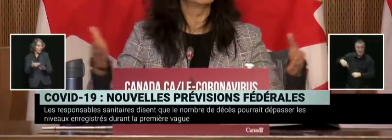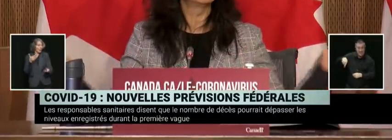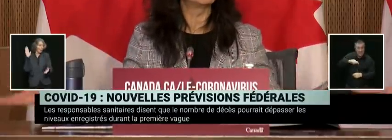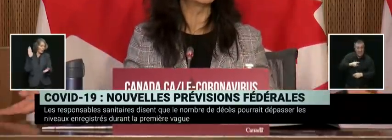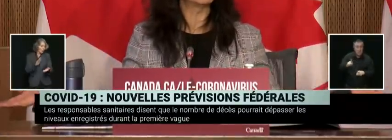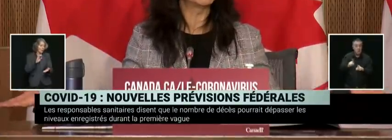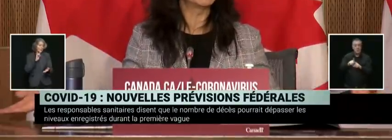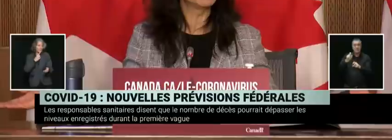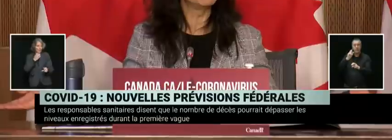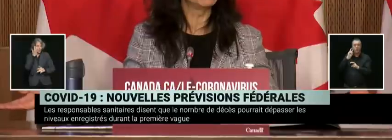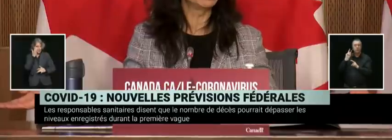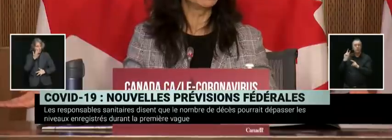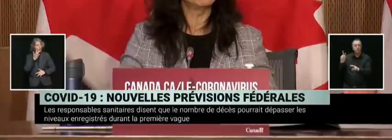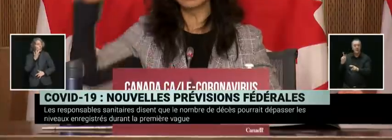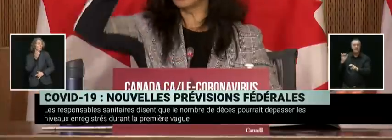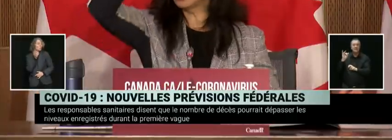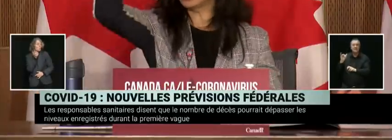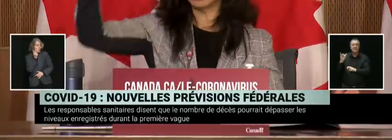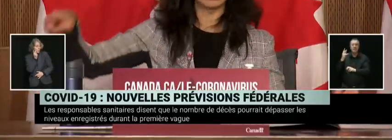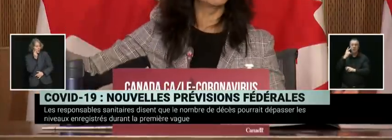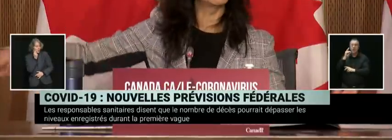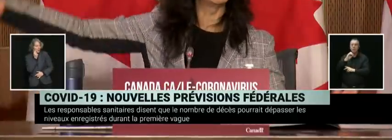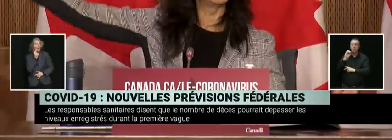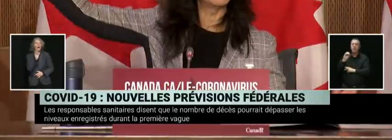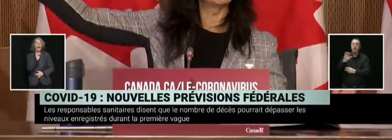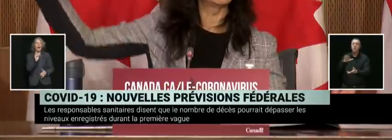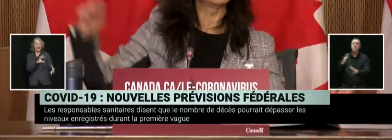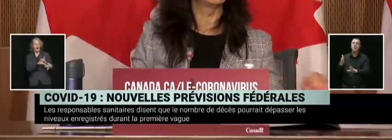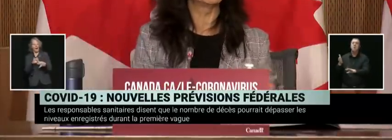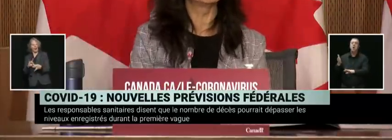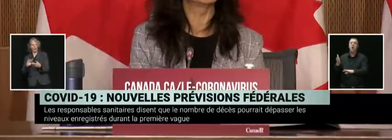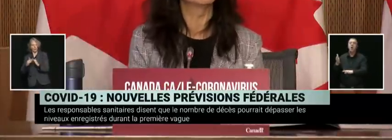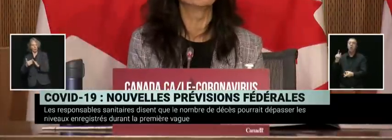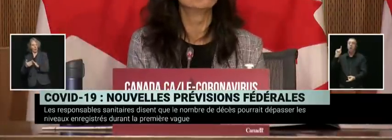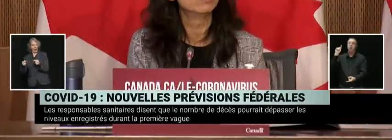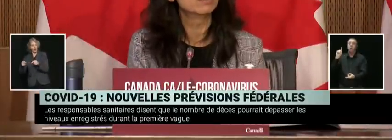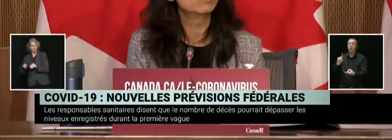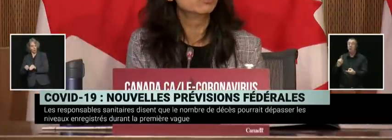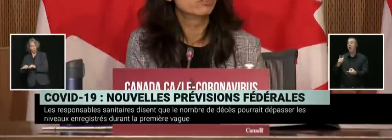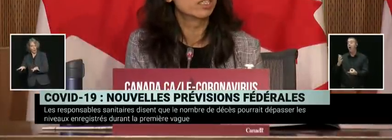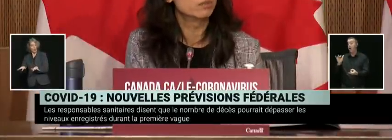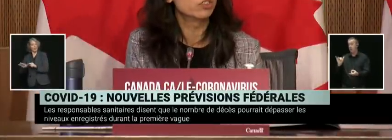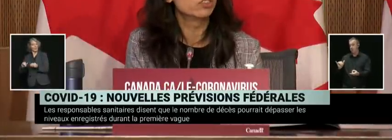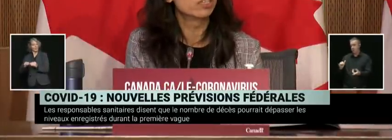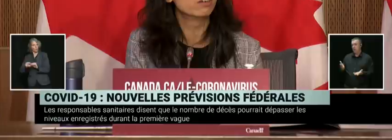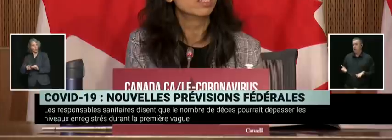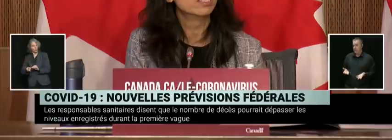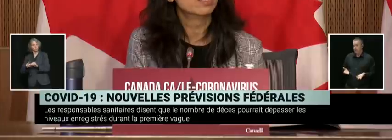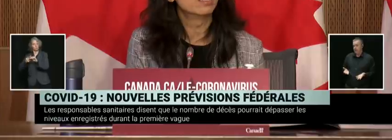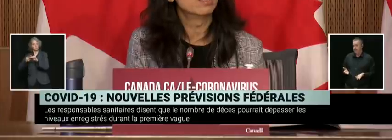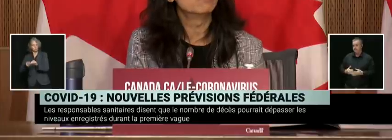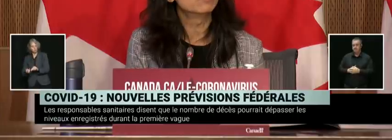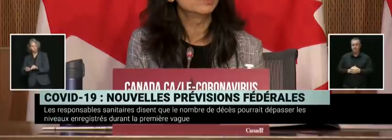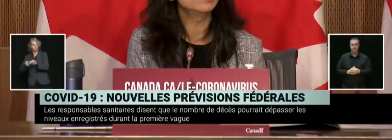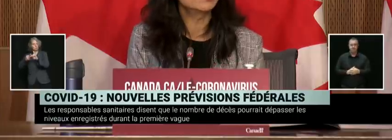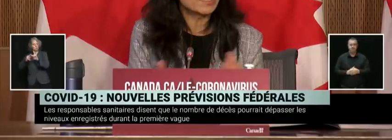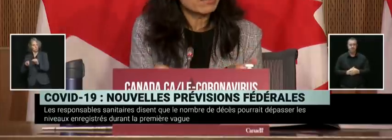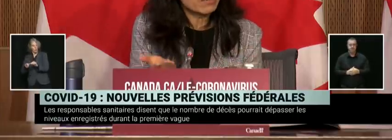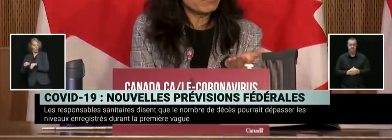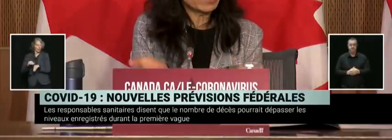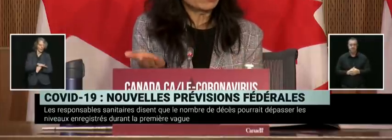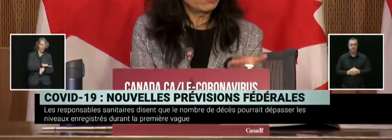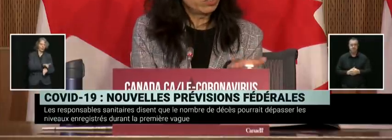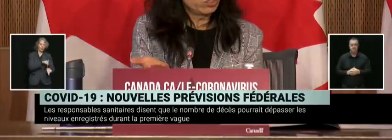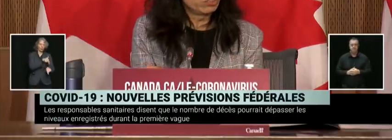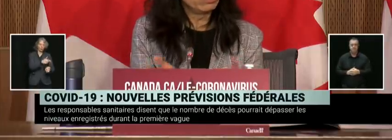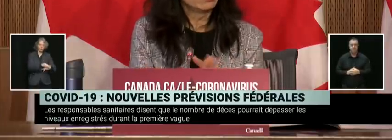of what's happening in the community. You've seen how that goes up and down as a result of community transmission. So teasing out